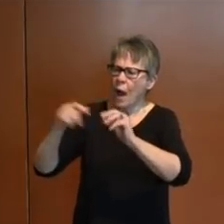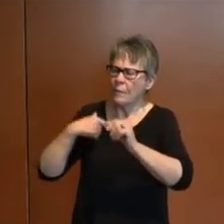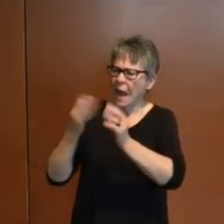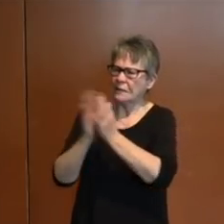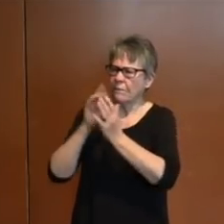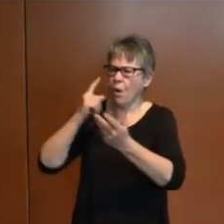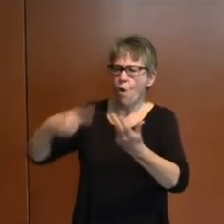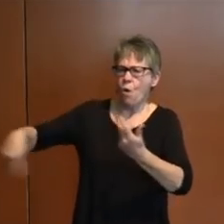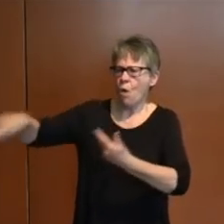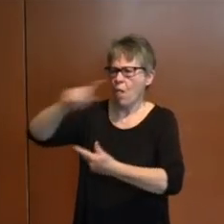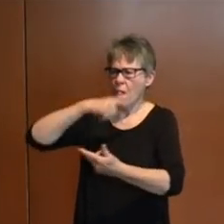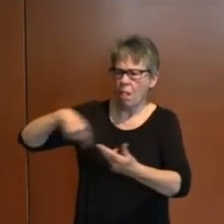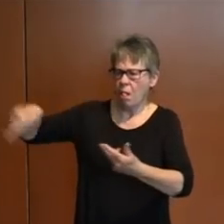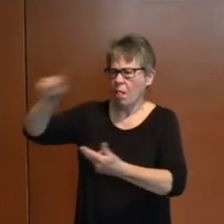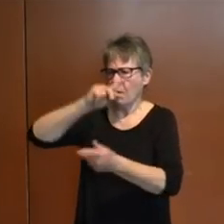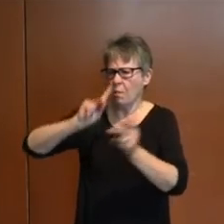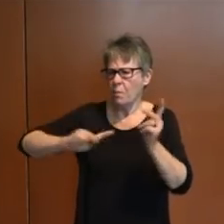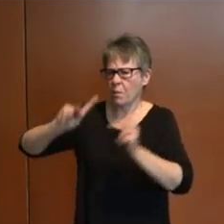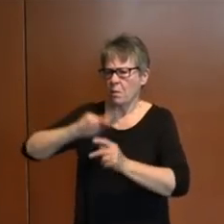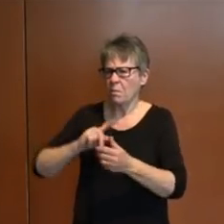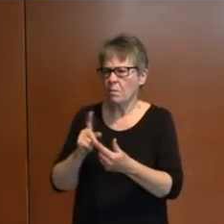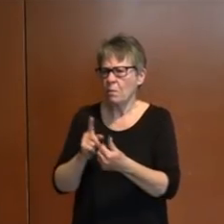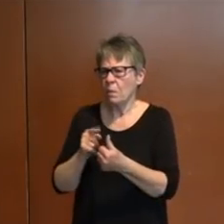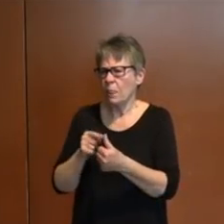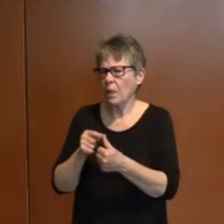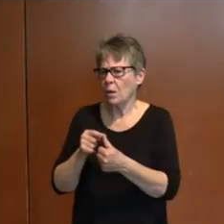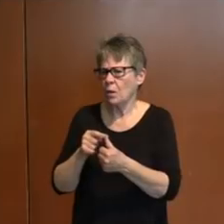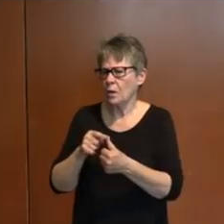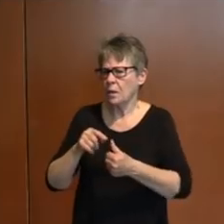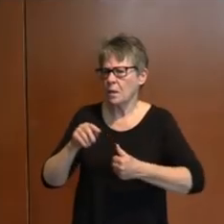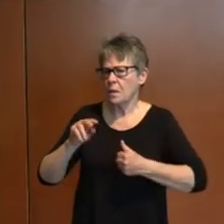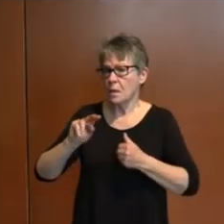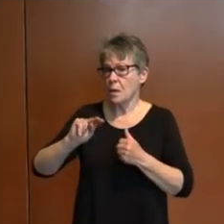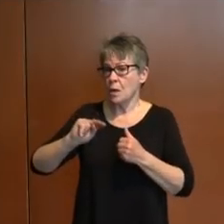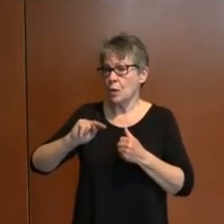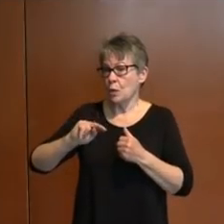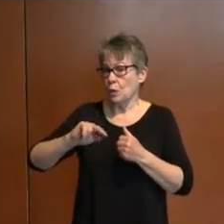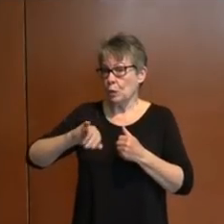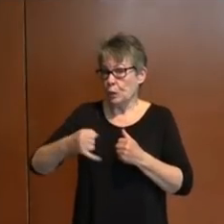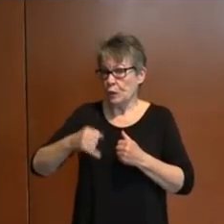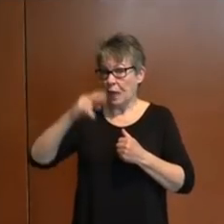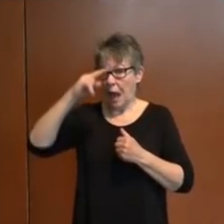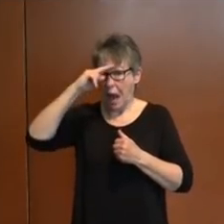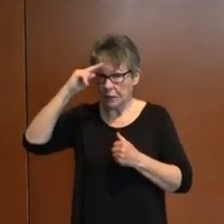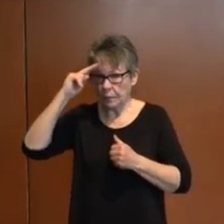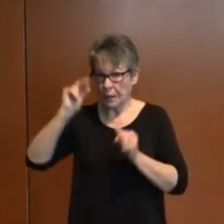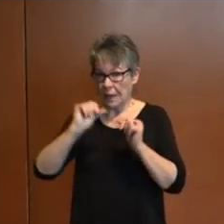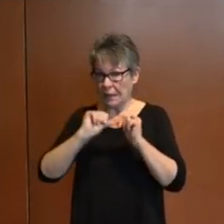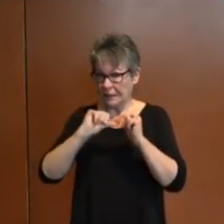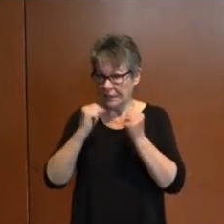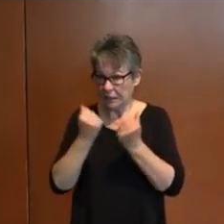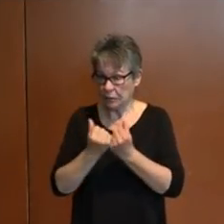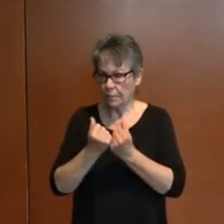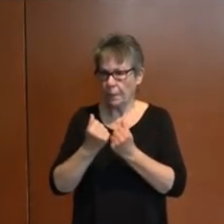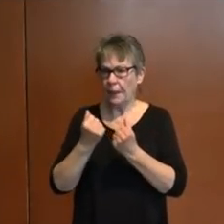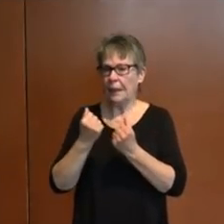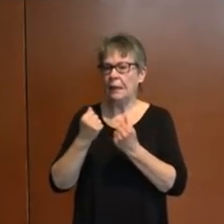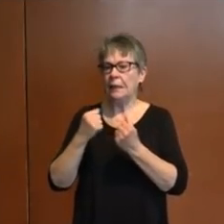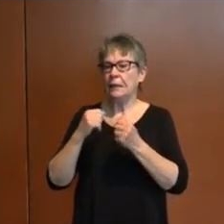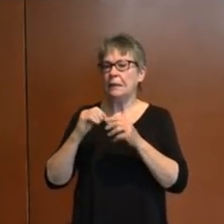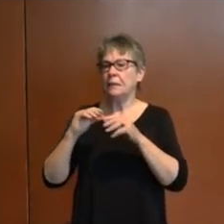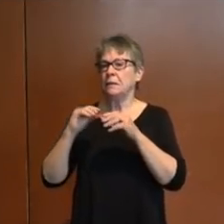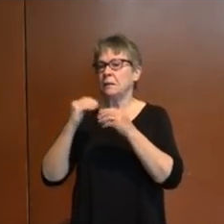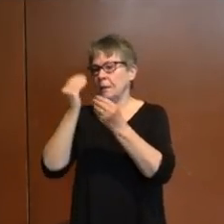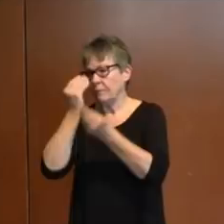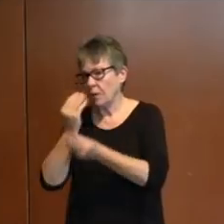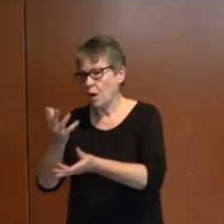Hospital-related, a couple of things. The New Jersey Hospital Association says it's provided the Department of Health with hospital occupancy